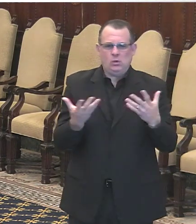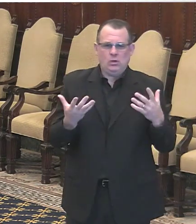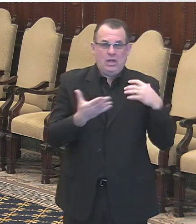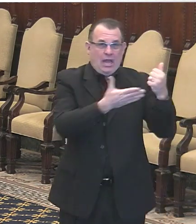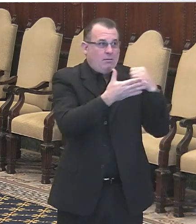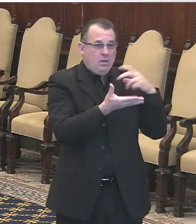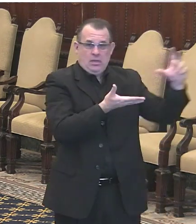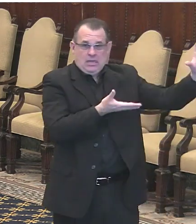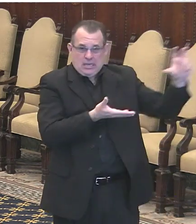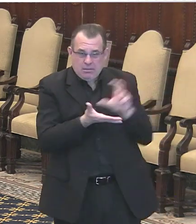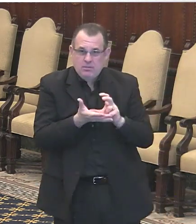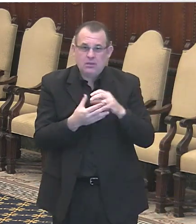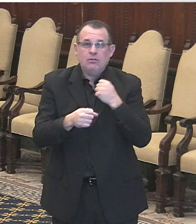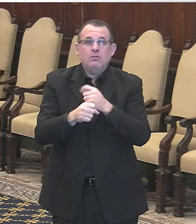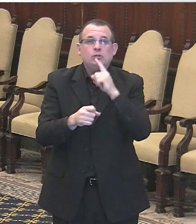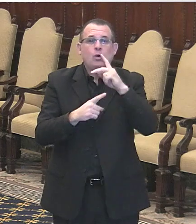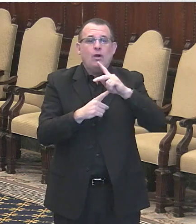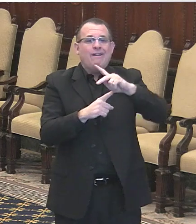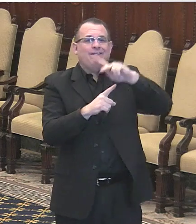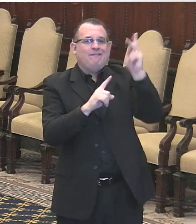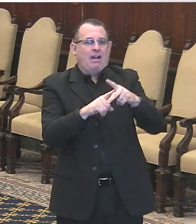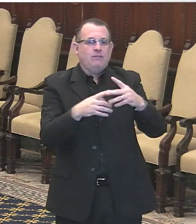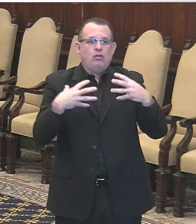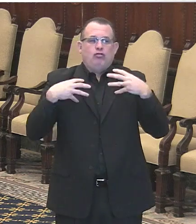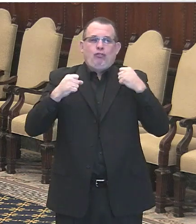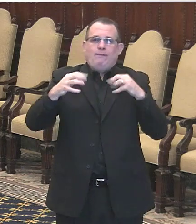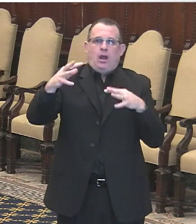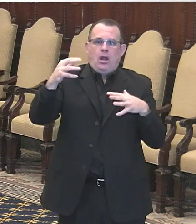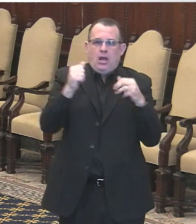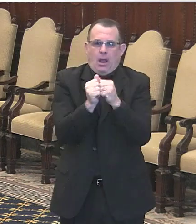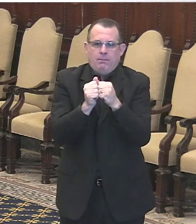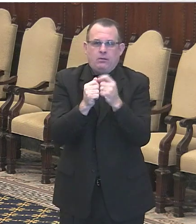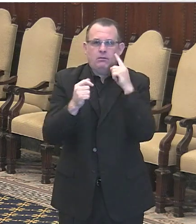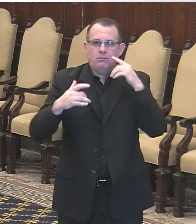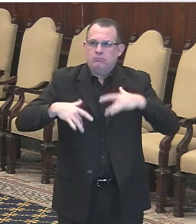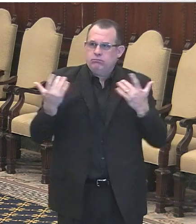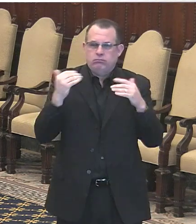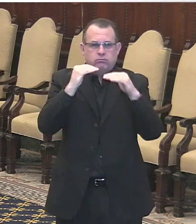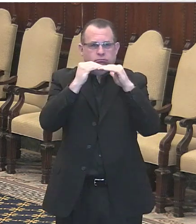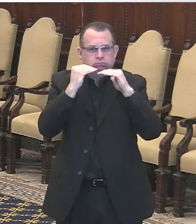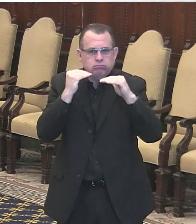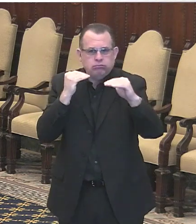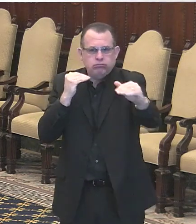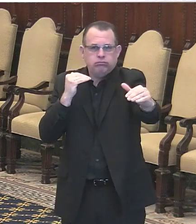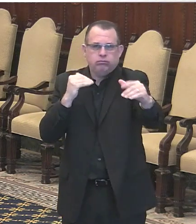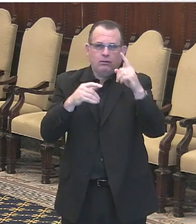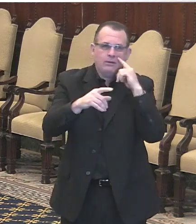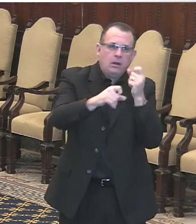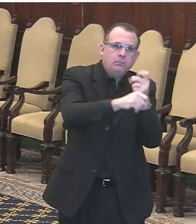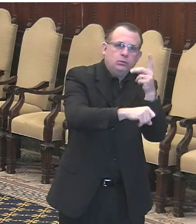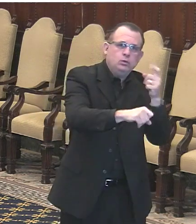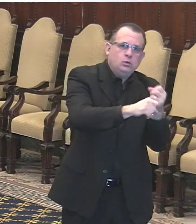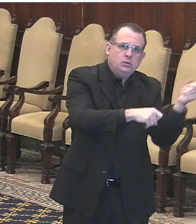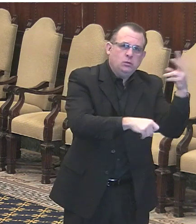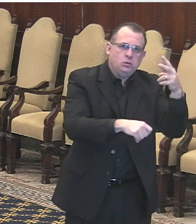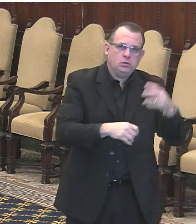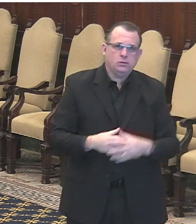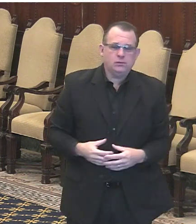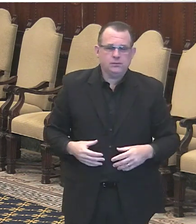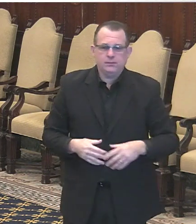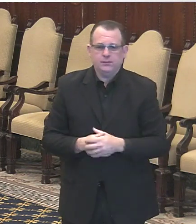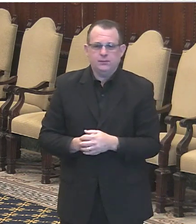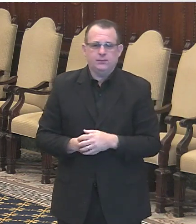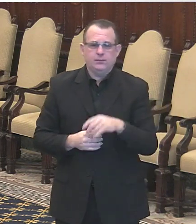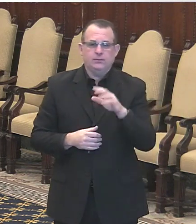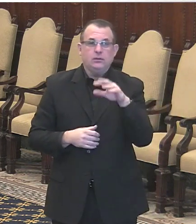best positioned to recover from this pandemic and thrive in the years ahead. As we all know, rebuilding our economy must be a priority